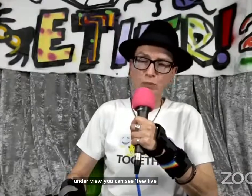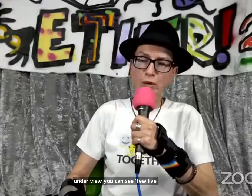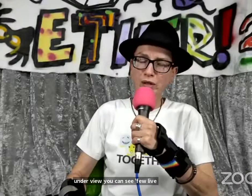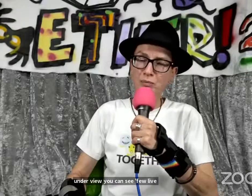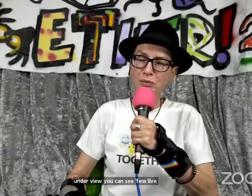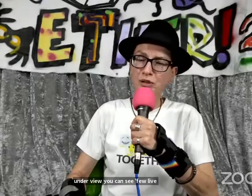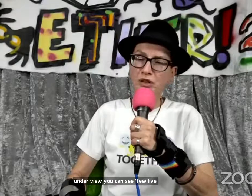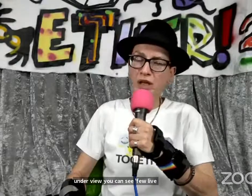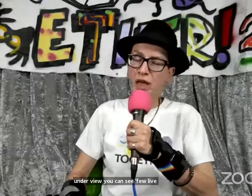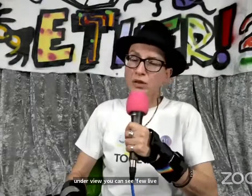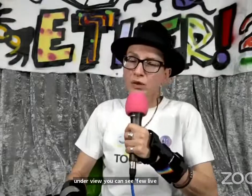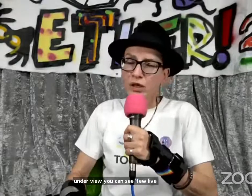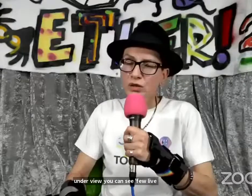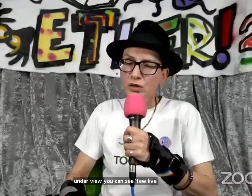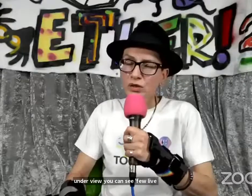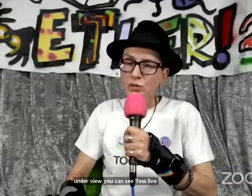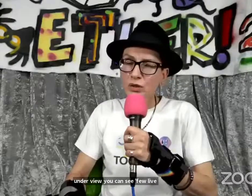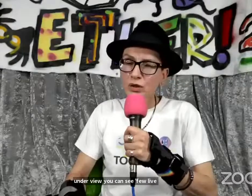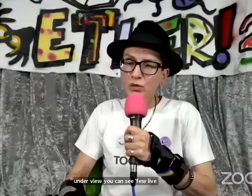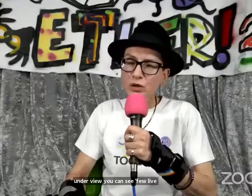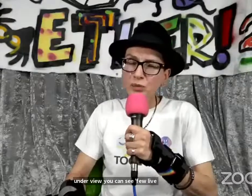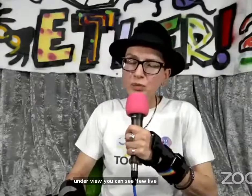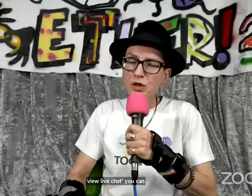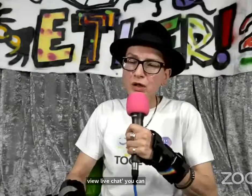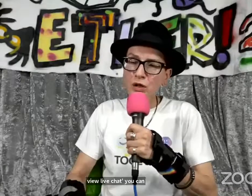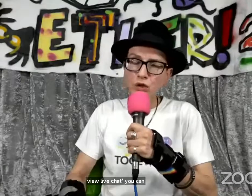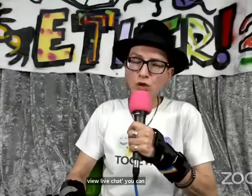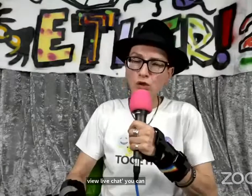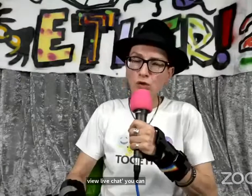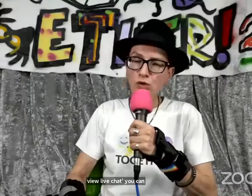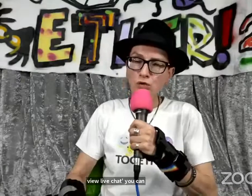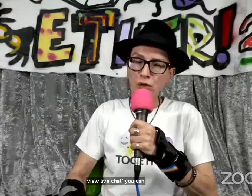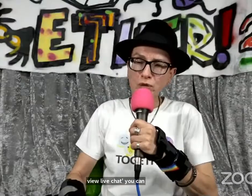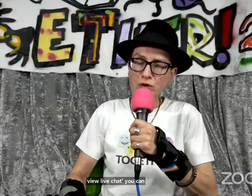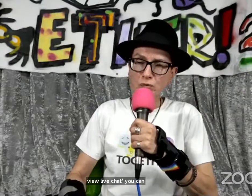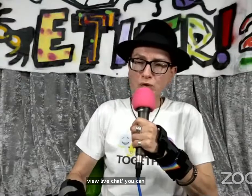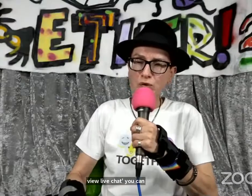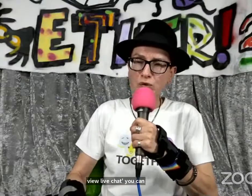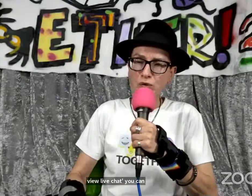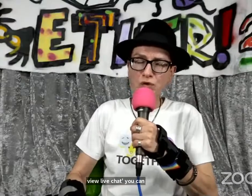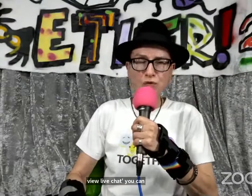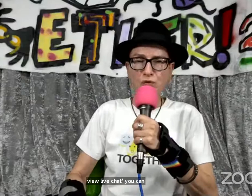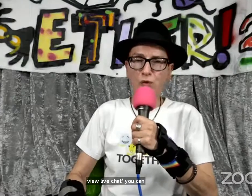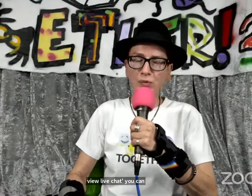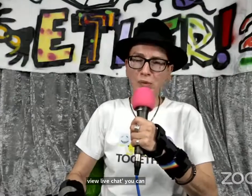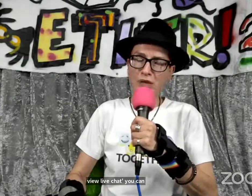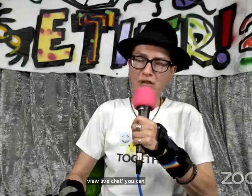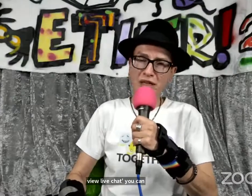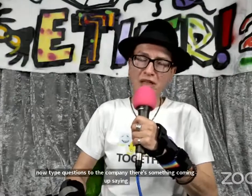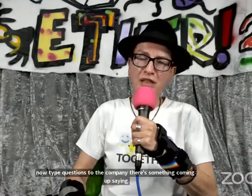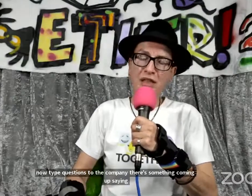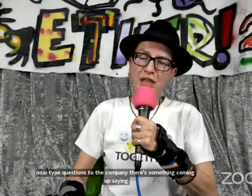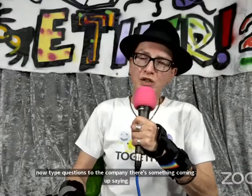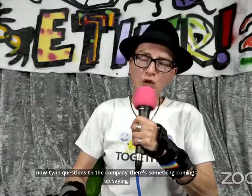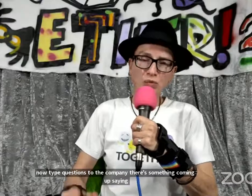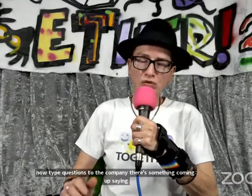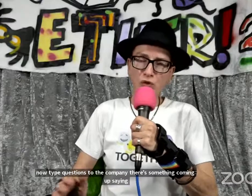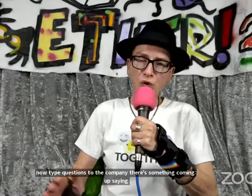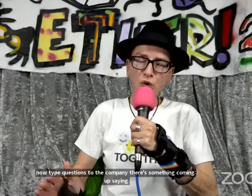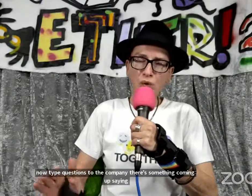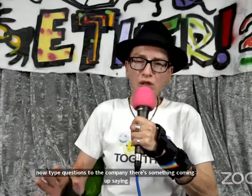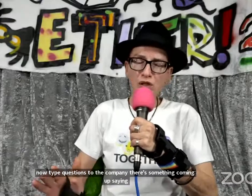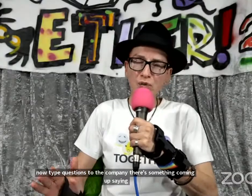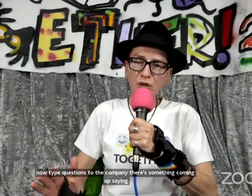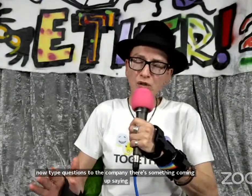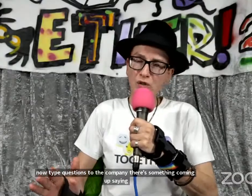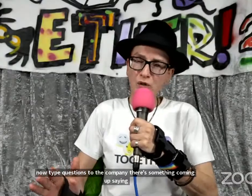the company. There's something coming up saying a huge round of applause from Danny. So